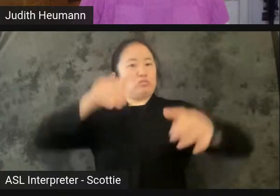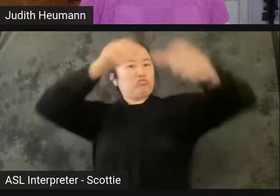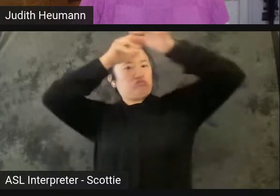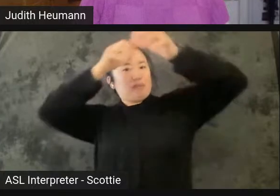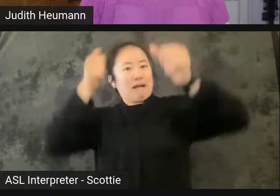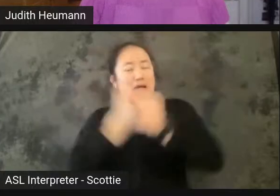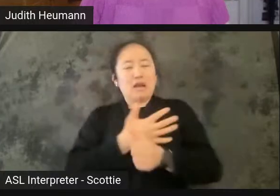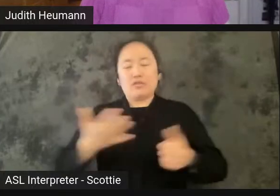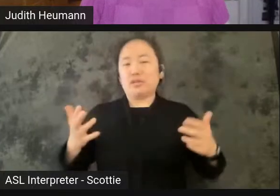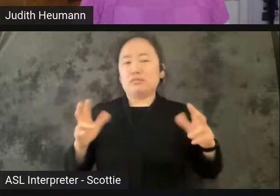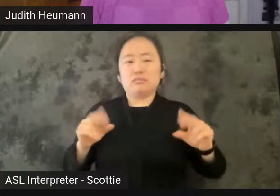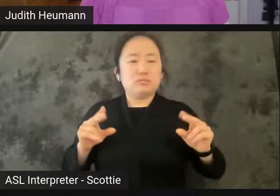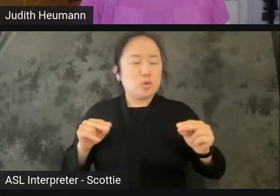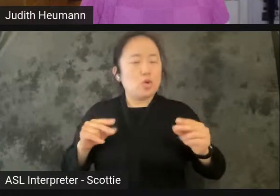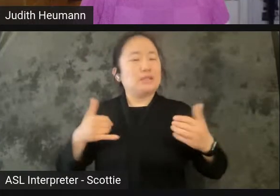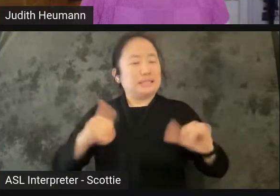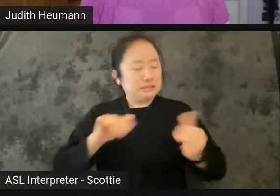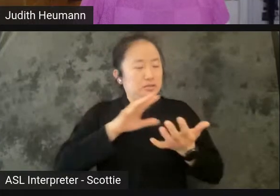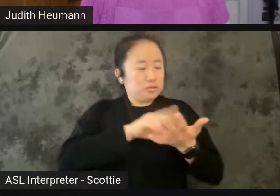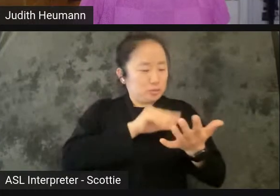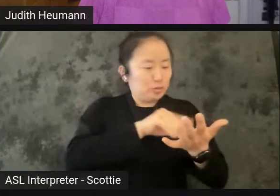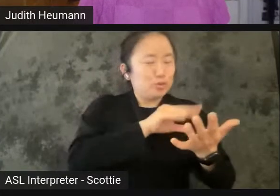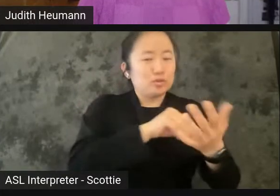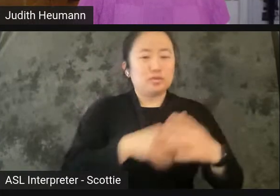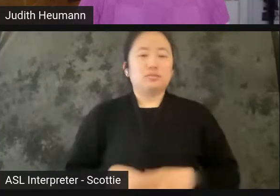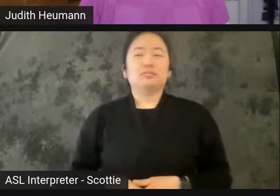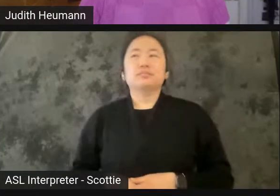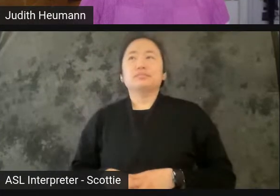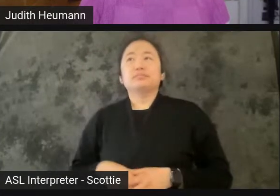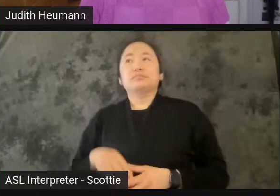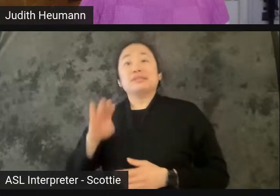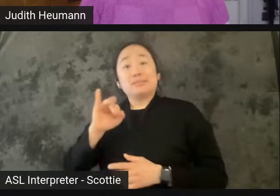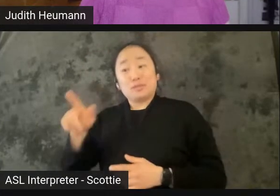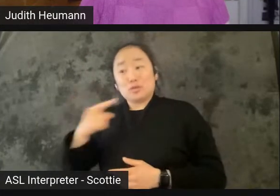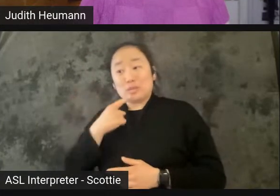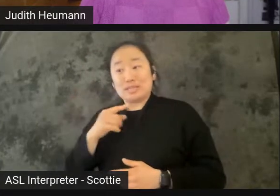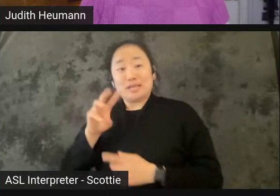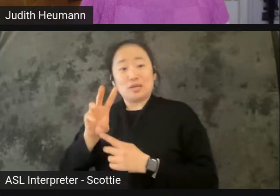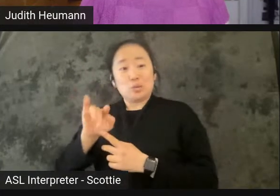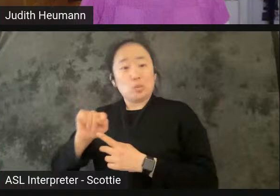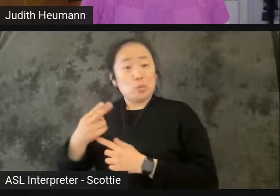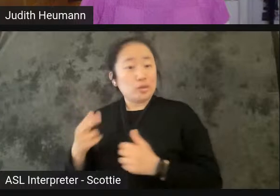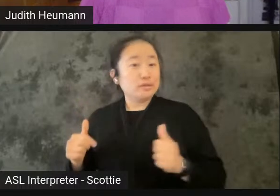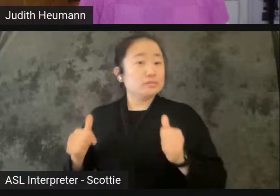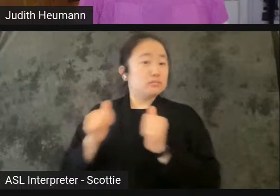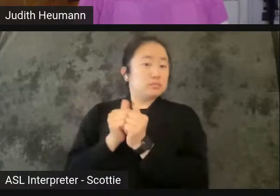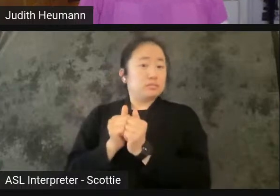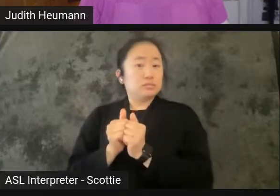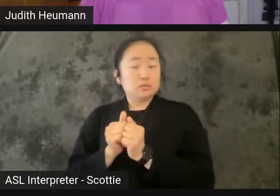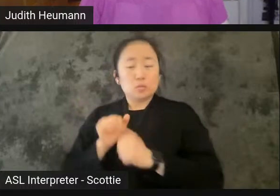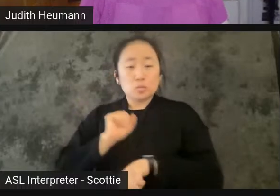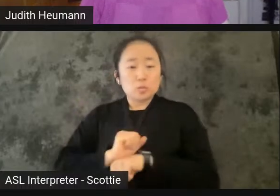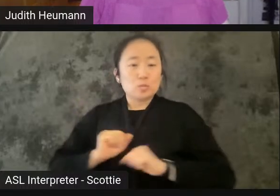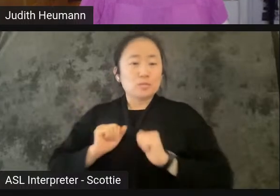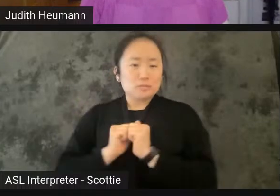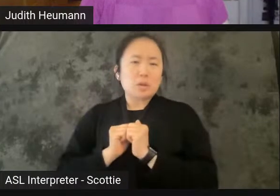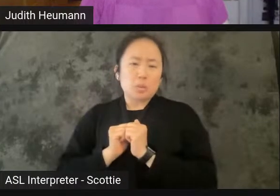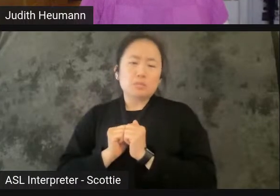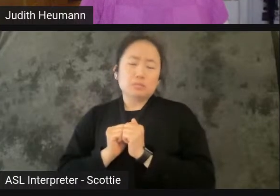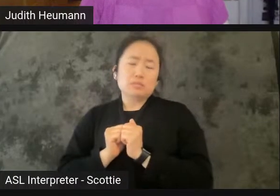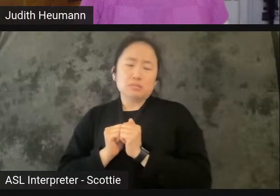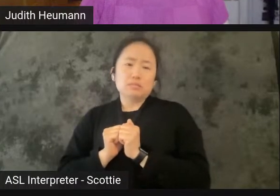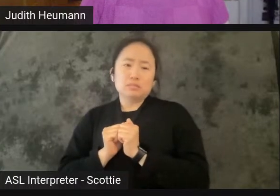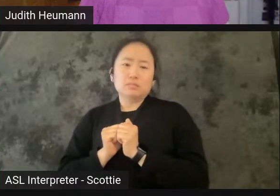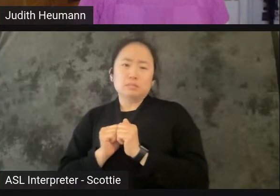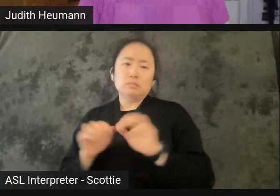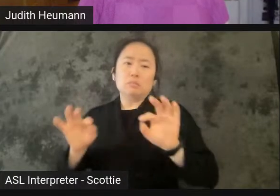people are working with disabled individuals and really recognize the importance of the voices of